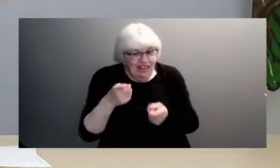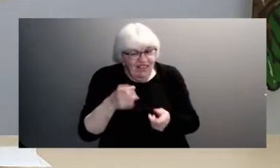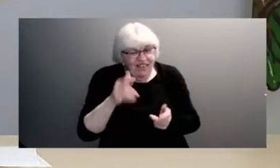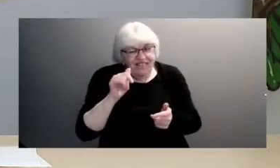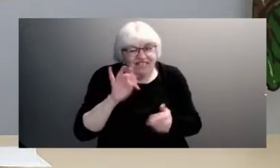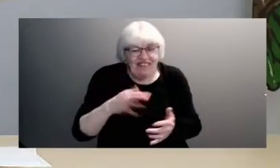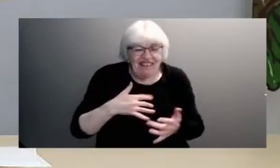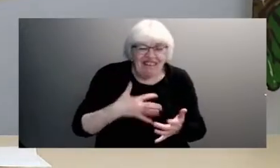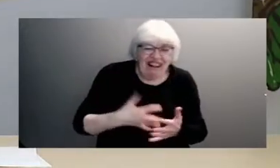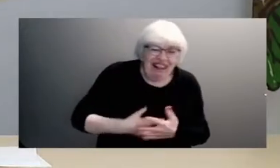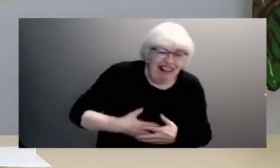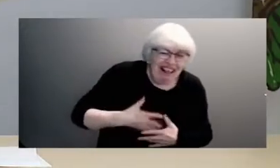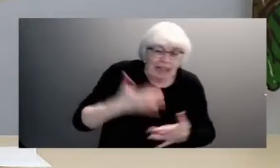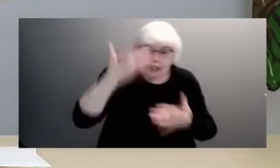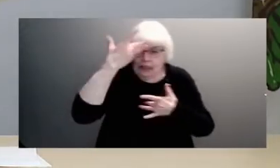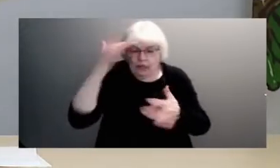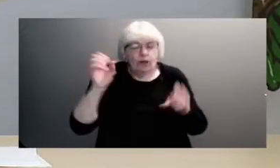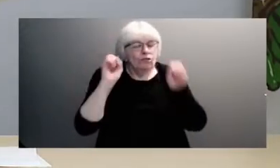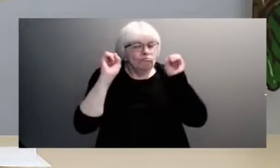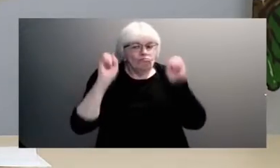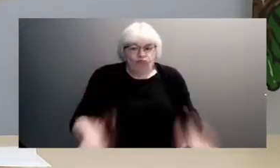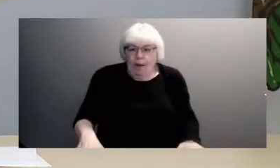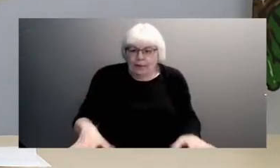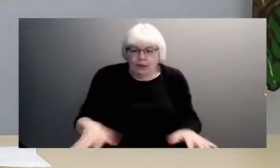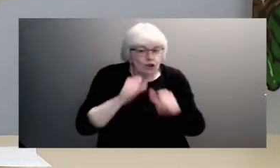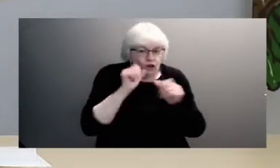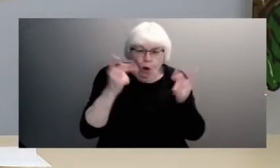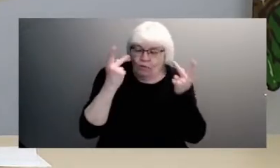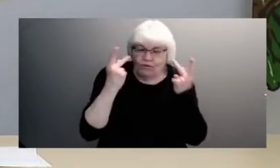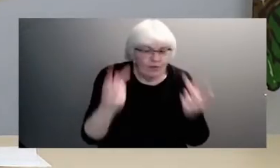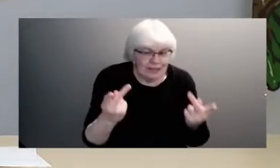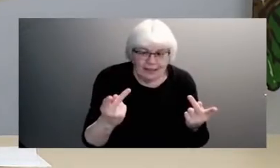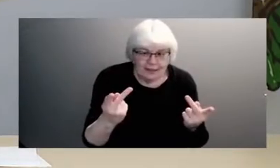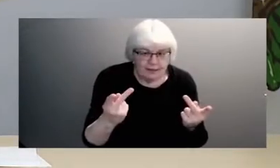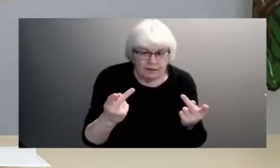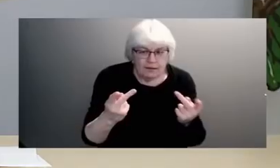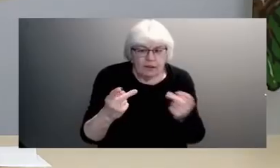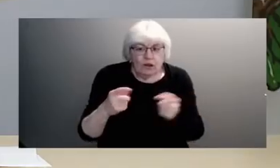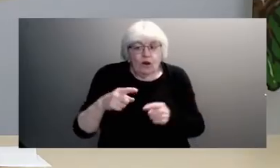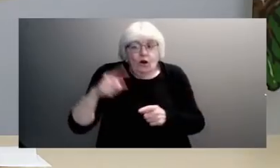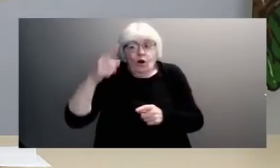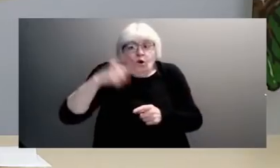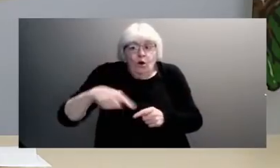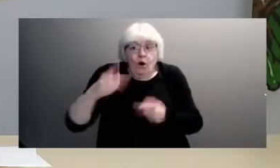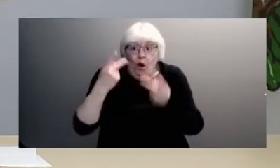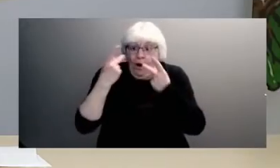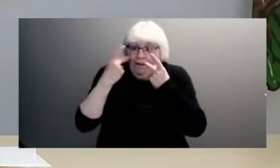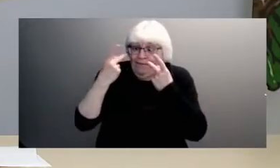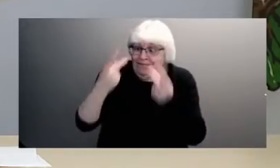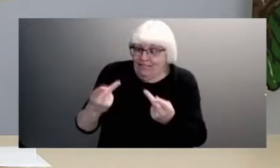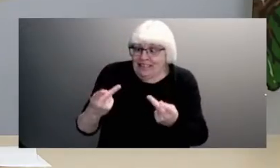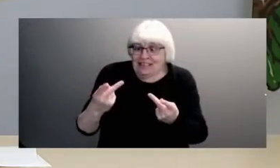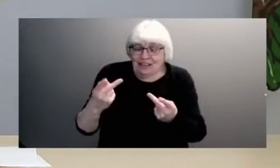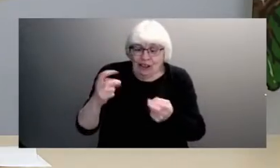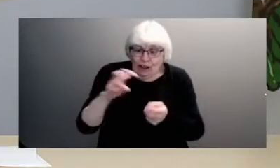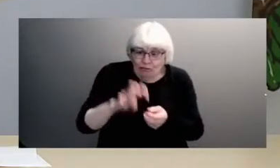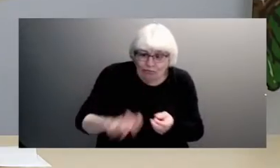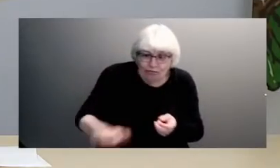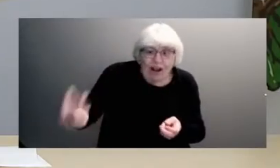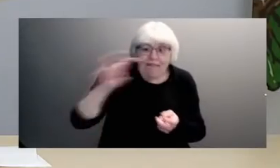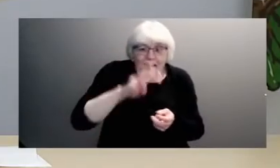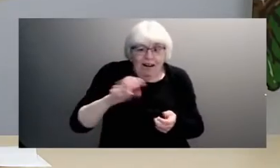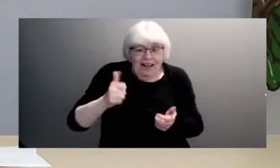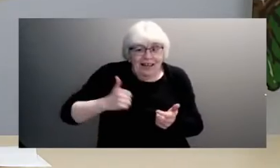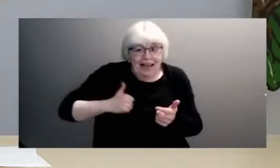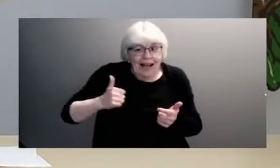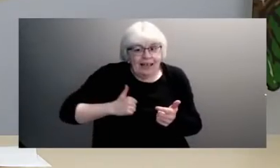Individuals who traveled within Canada are not permitted to visit in long-term care or community care or acute care facilities until they've